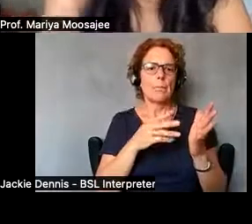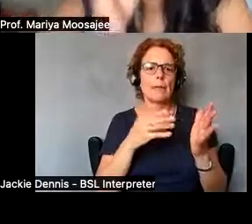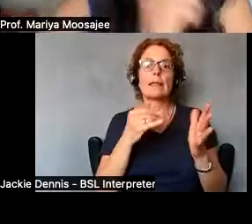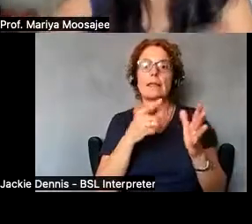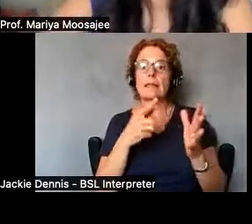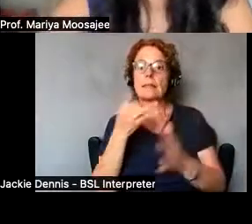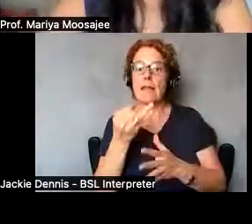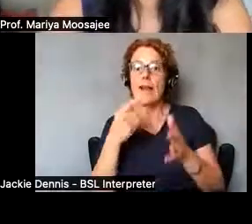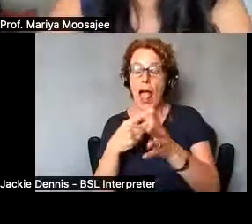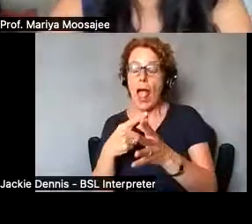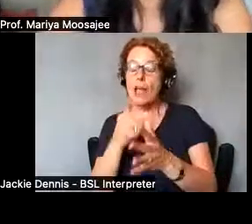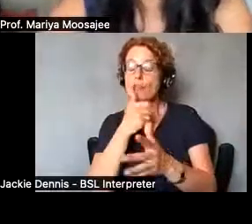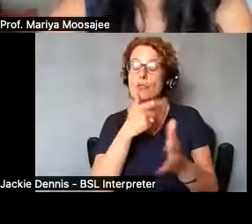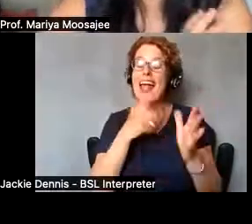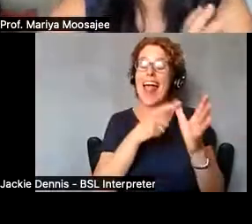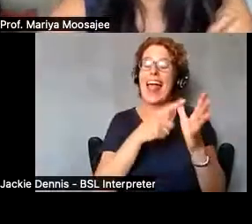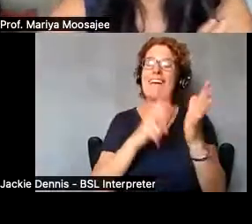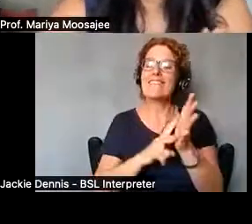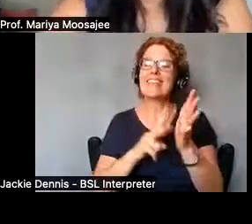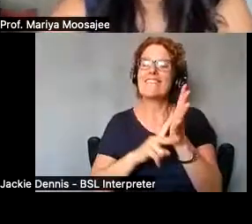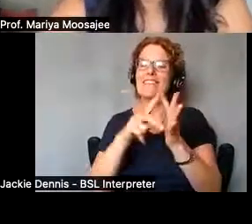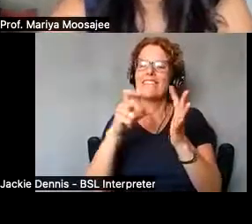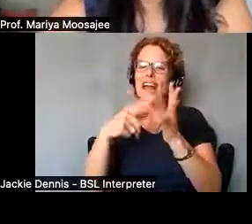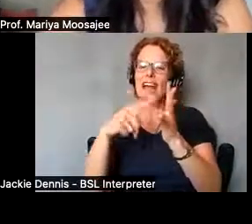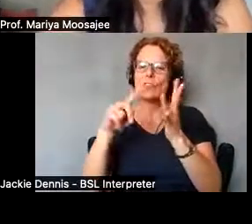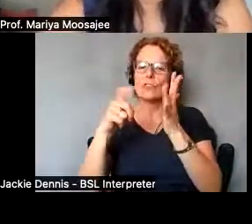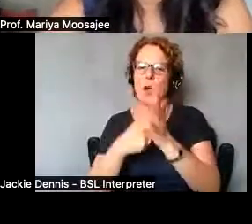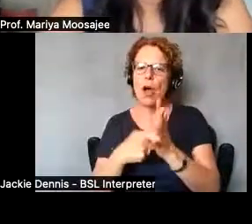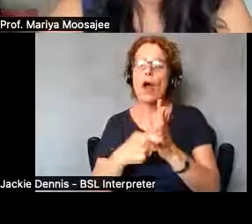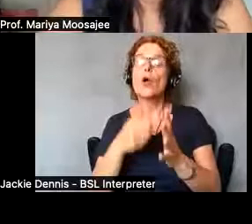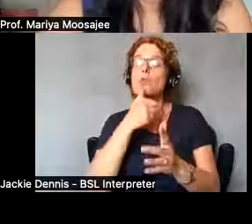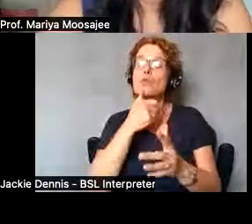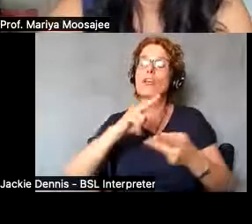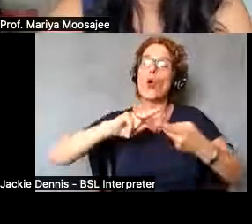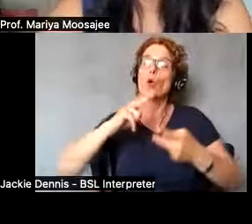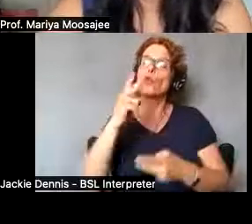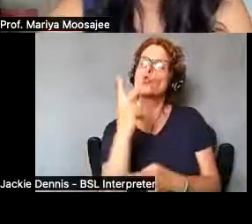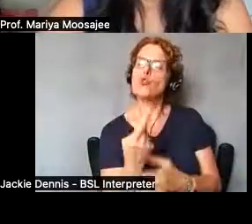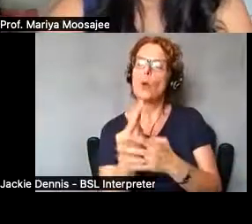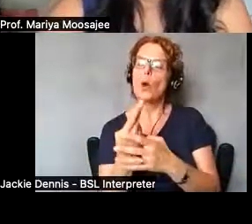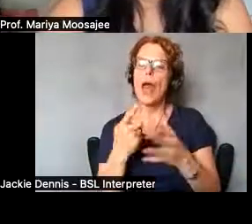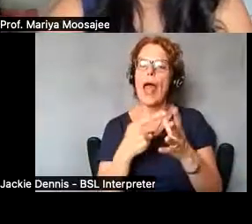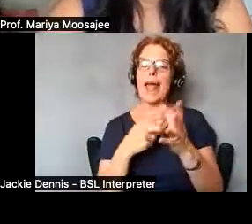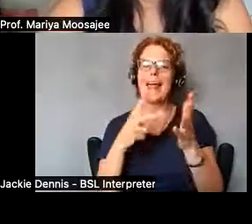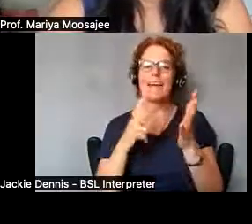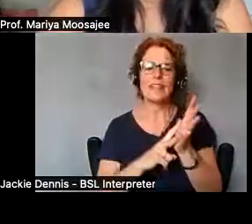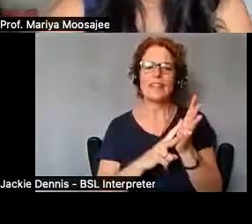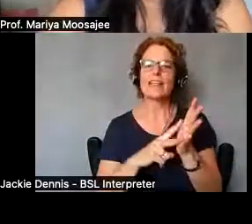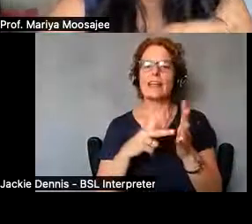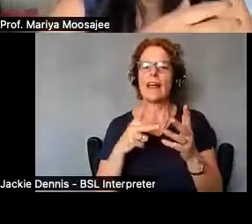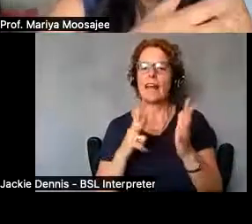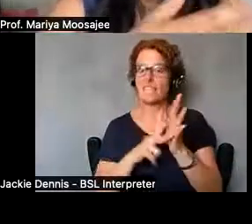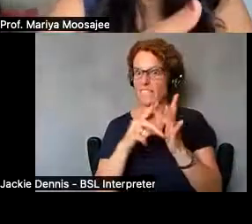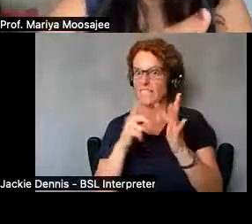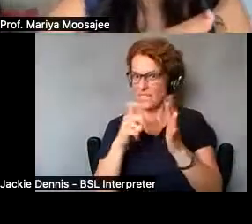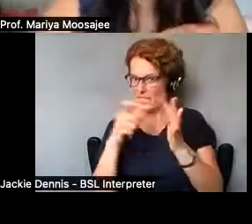AAV vector, but something called a dual AAV vector. Now, the reason that I use